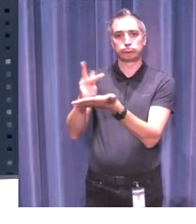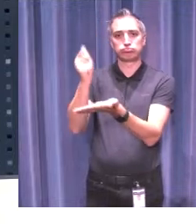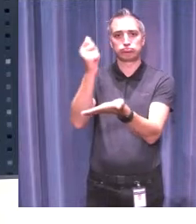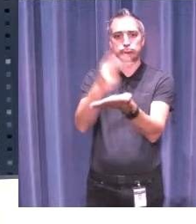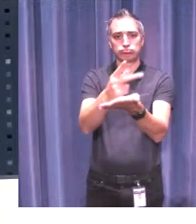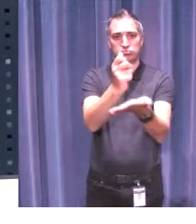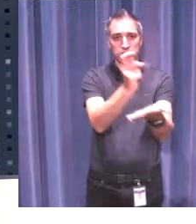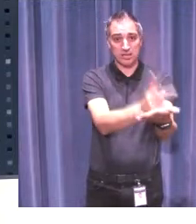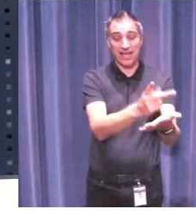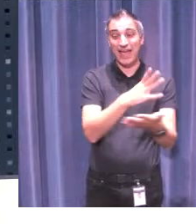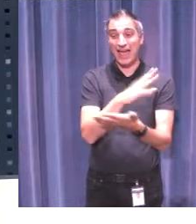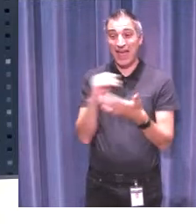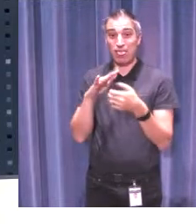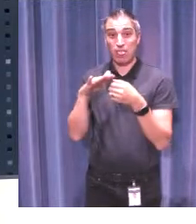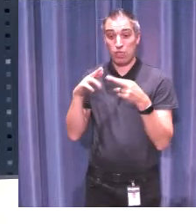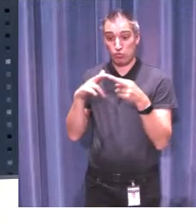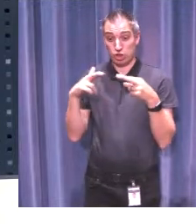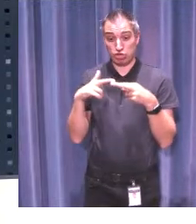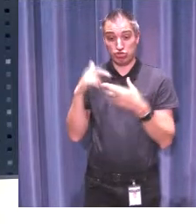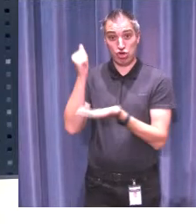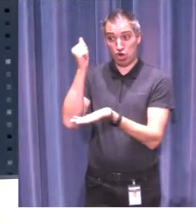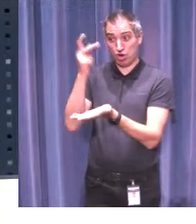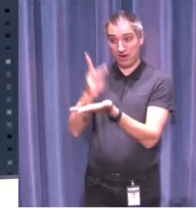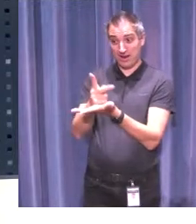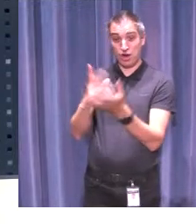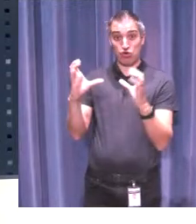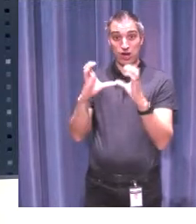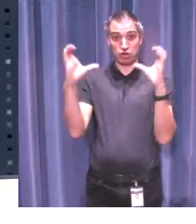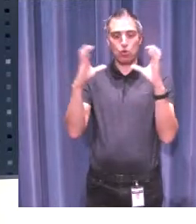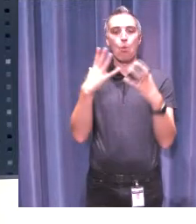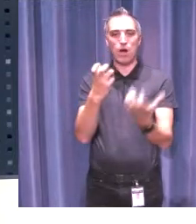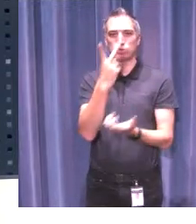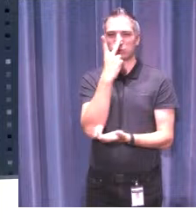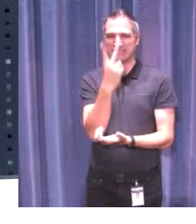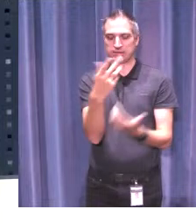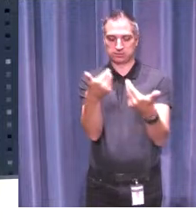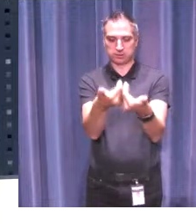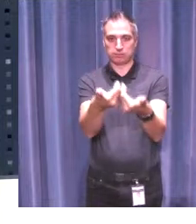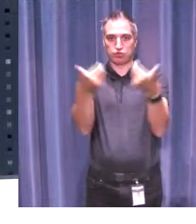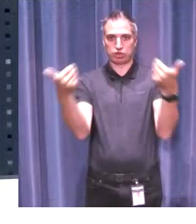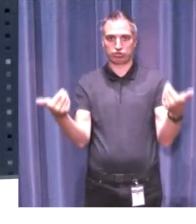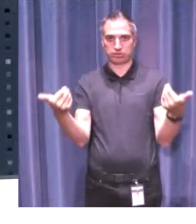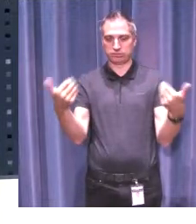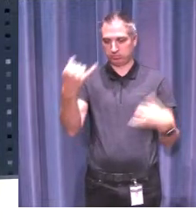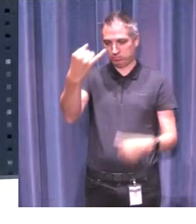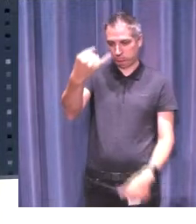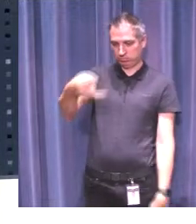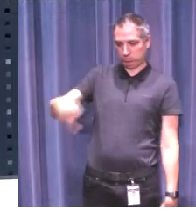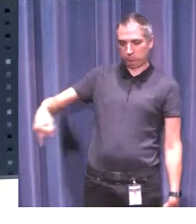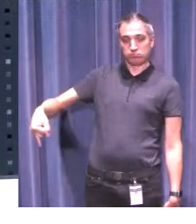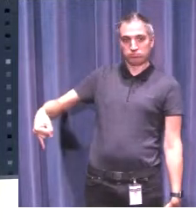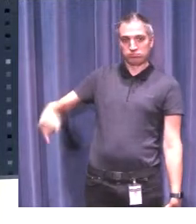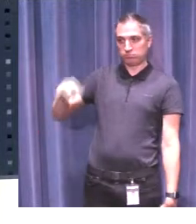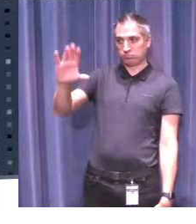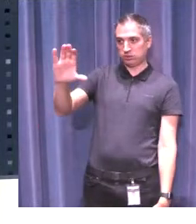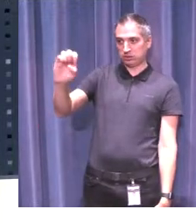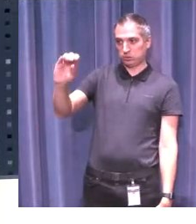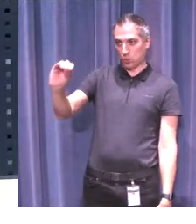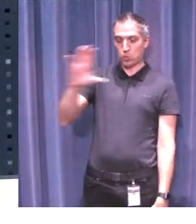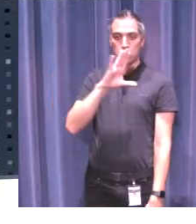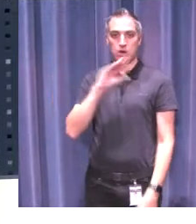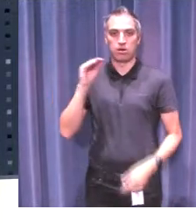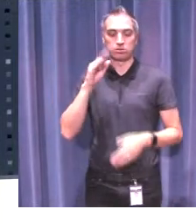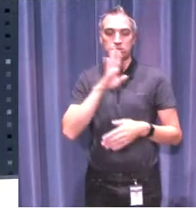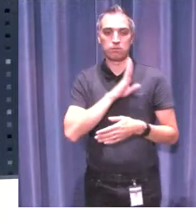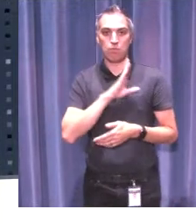separation. Now, it does become really incumbent upon the individual college